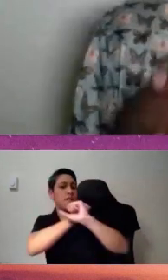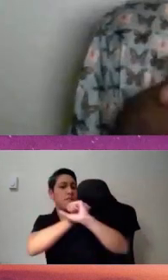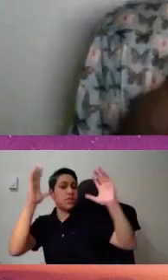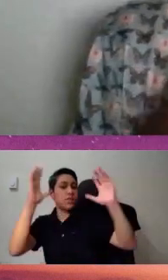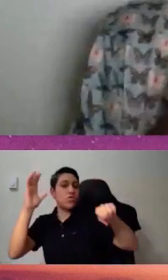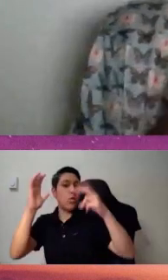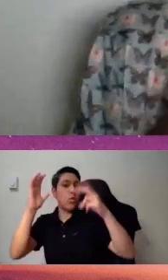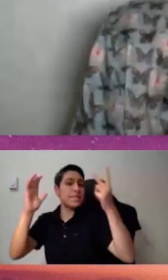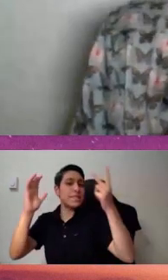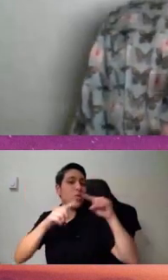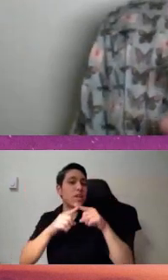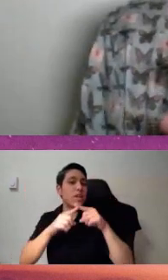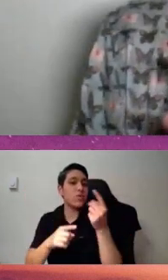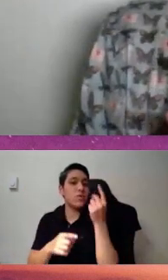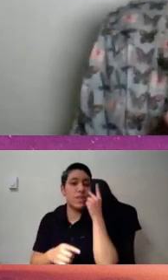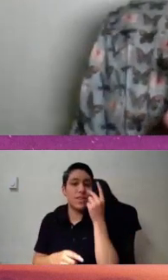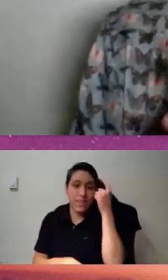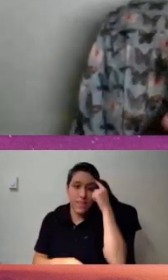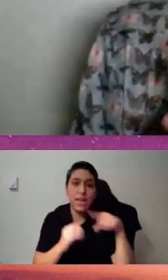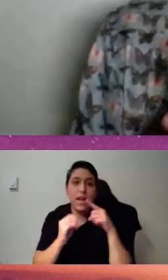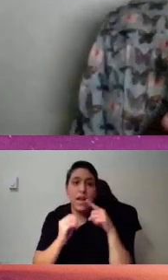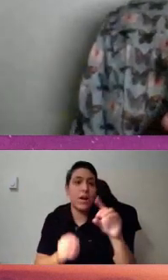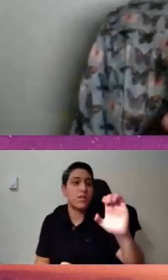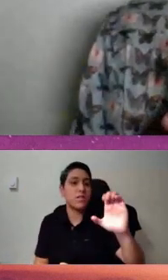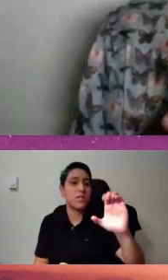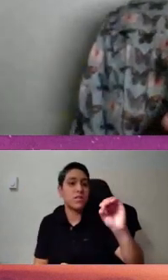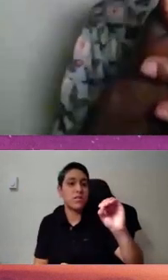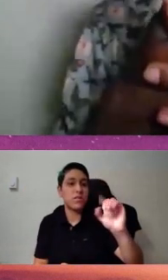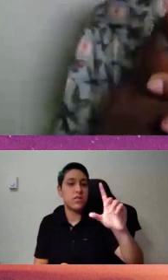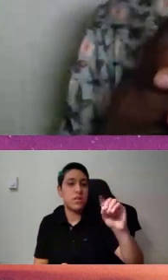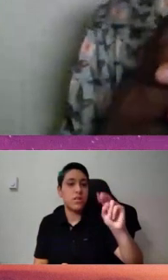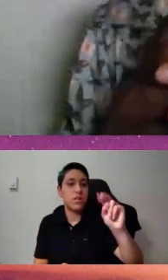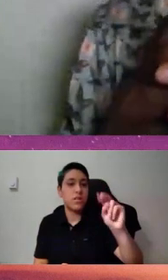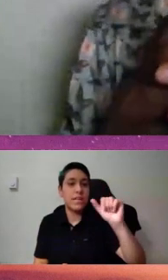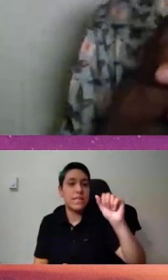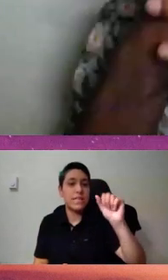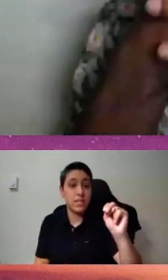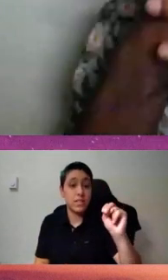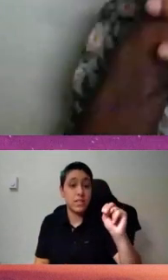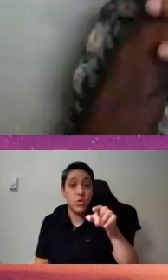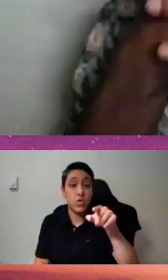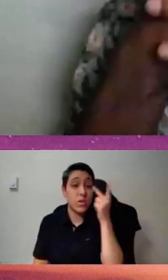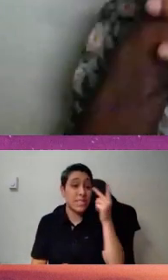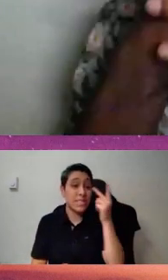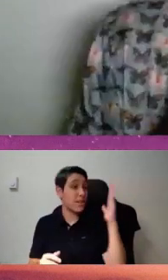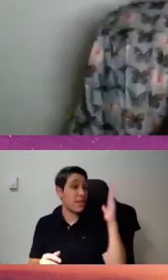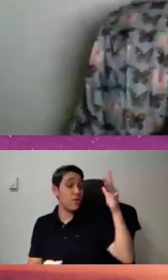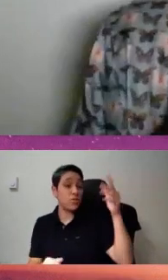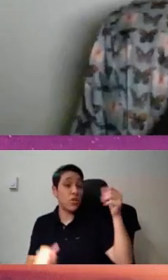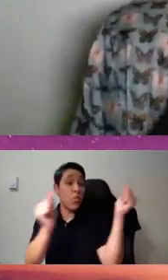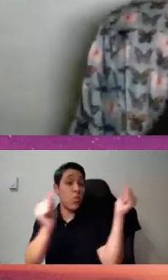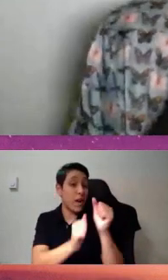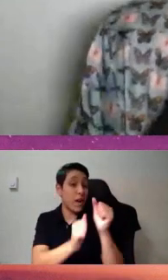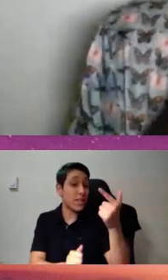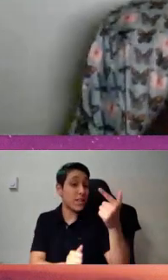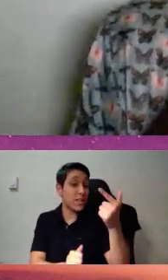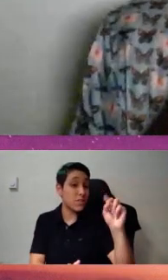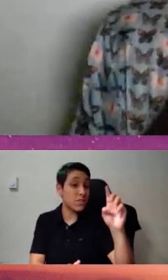see when you think of decolonization? Does it include a future with gender, or a future without gender, a future